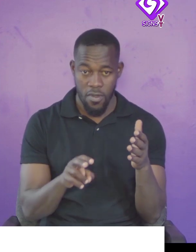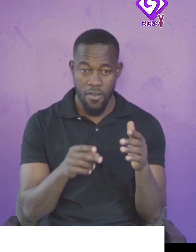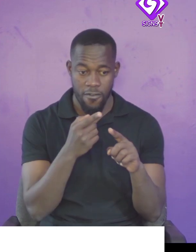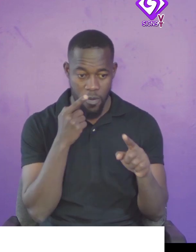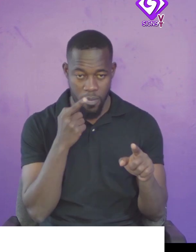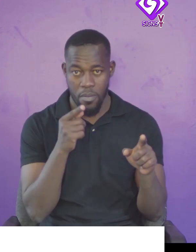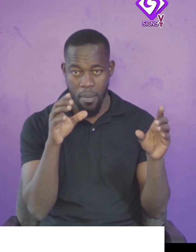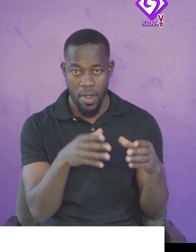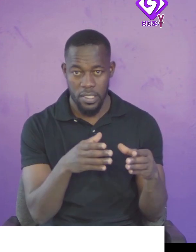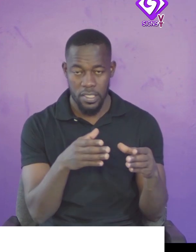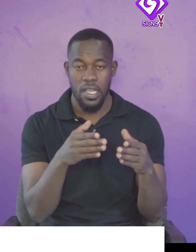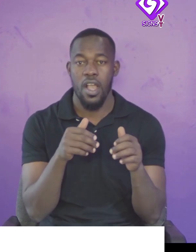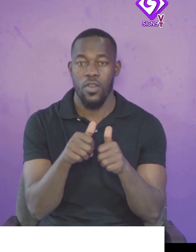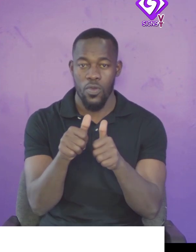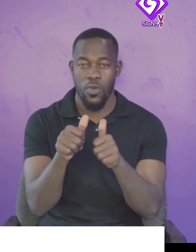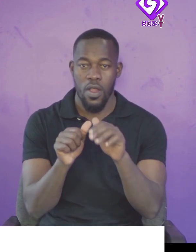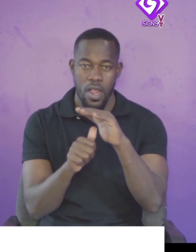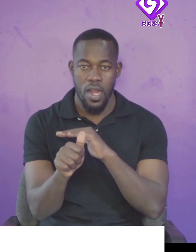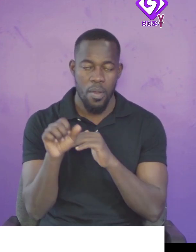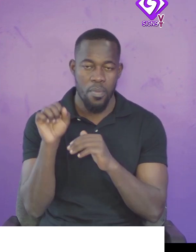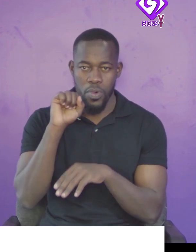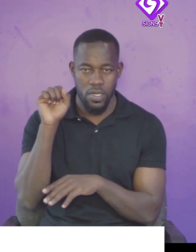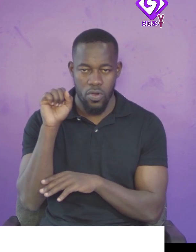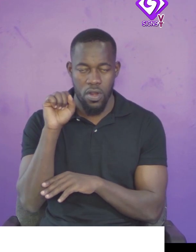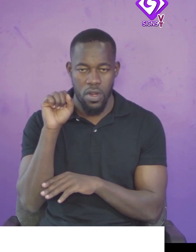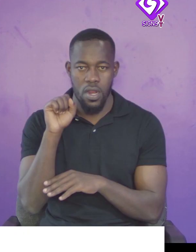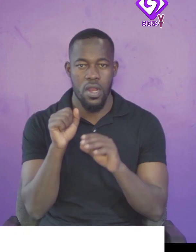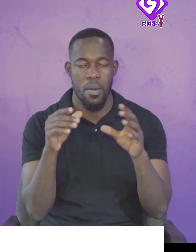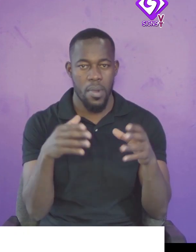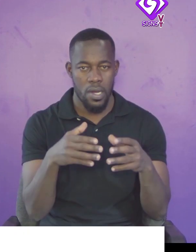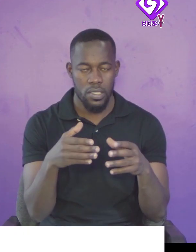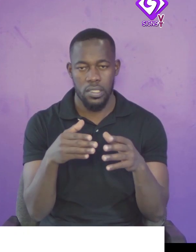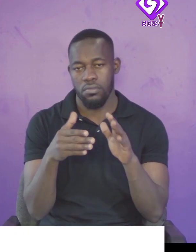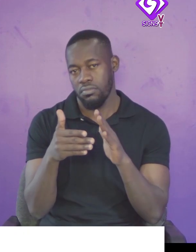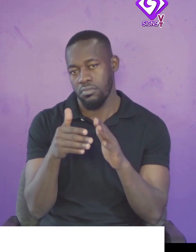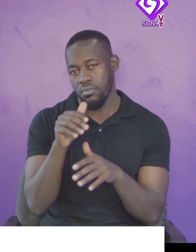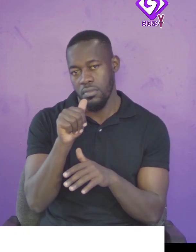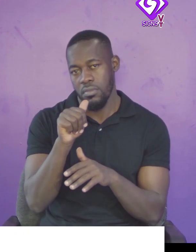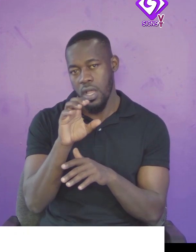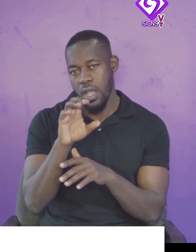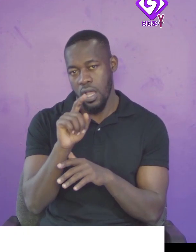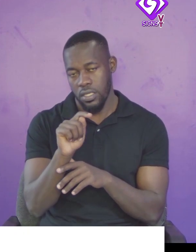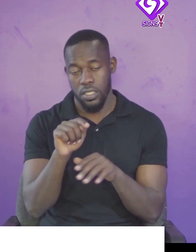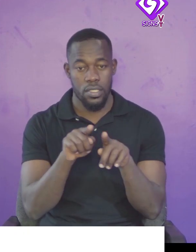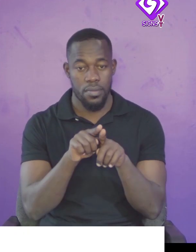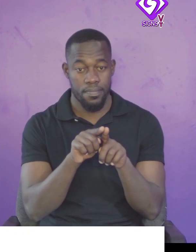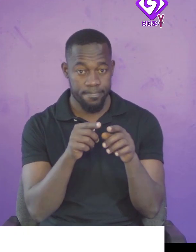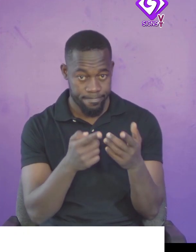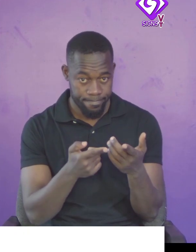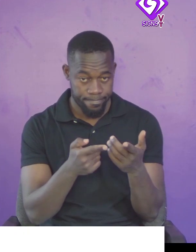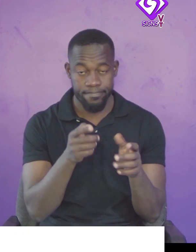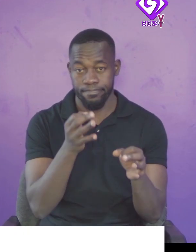as required under the Political Parties Act. The judges stressed that accusations of